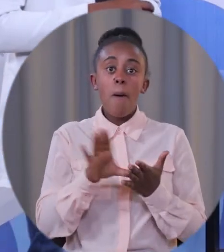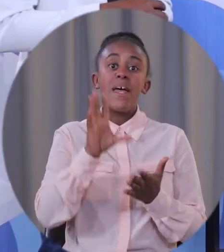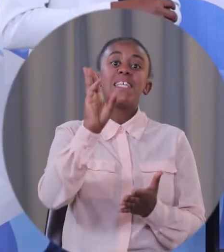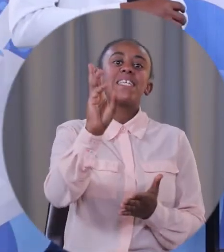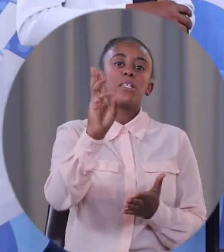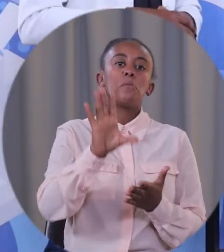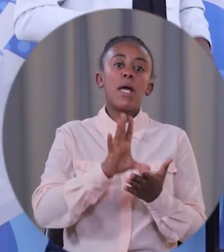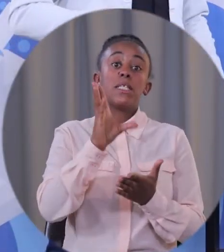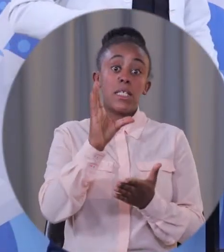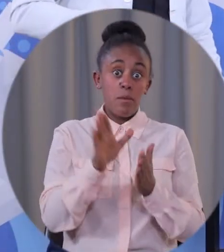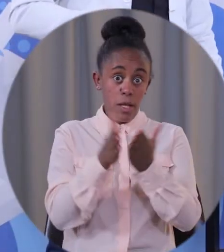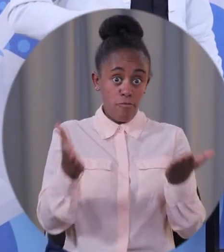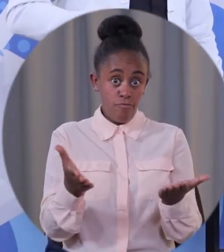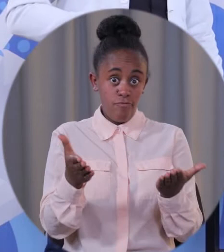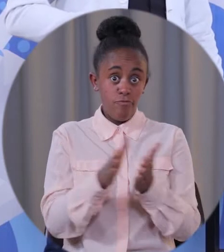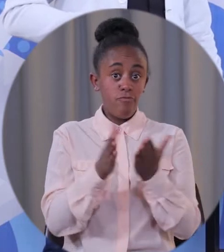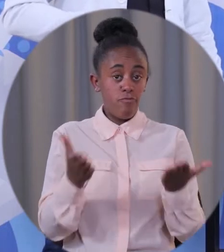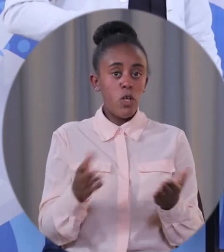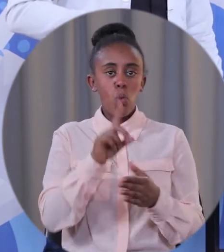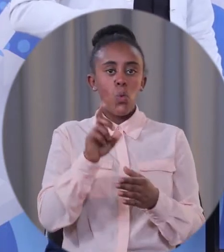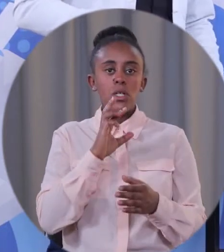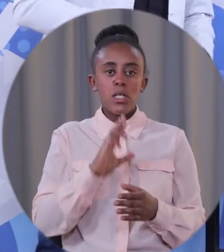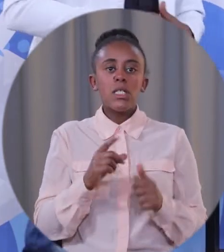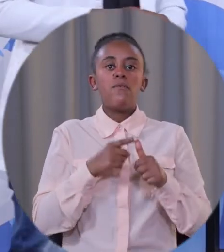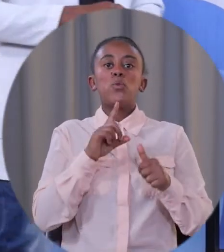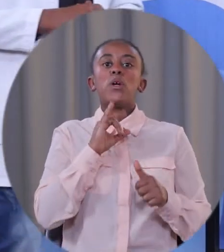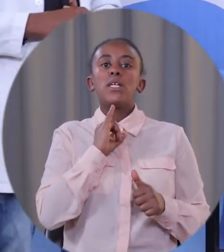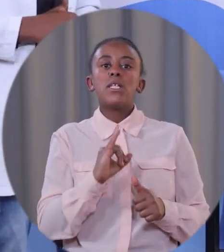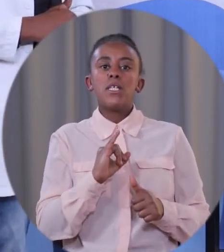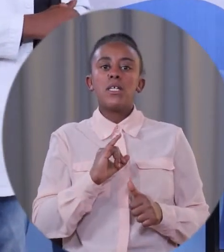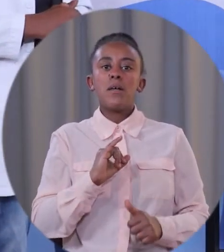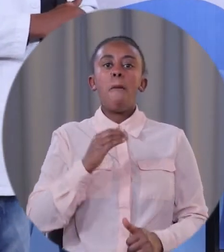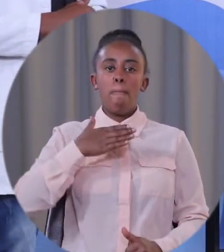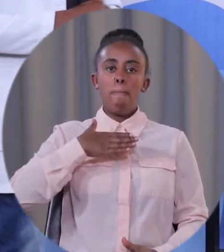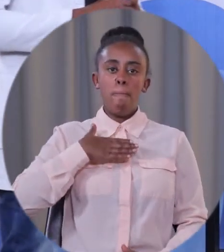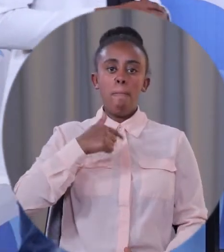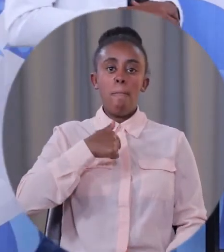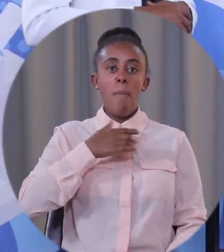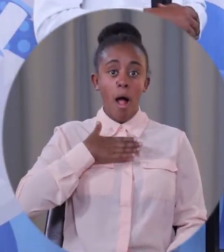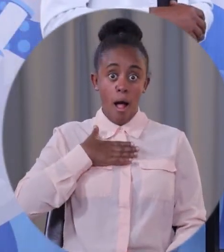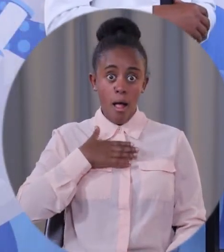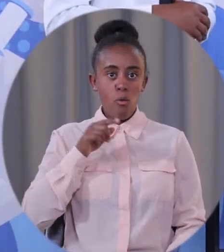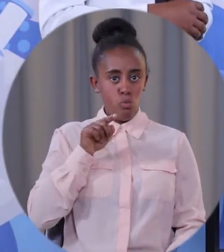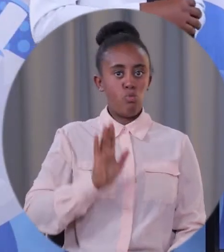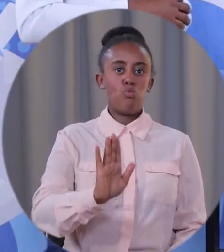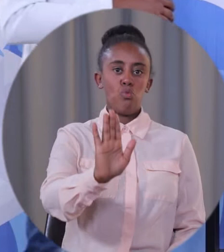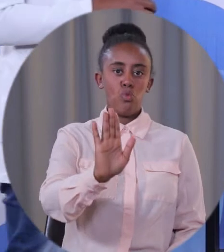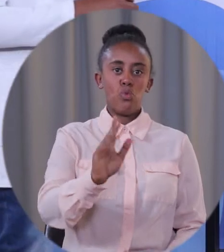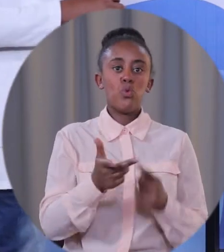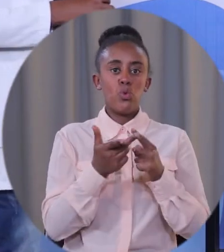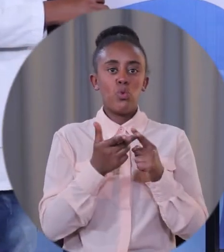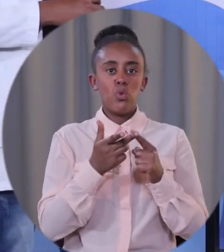on your textbook. The questions are, the first one is my, second, your,